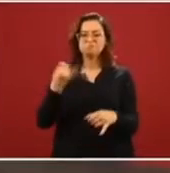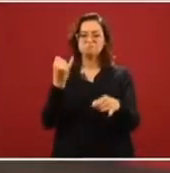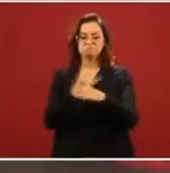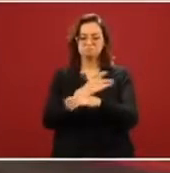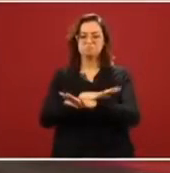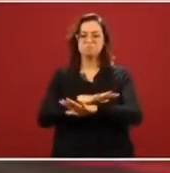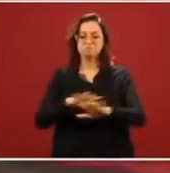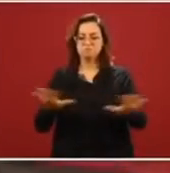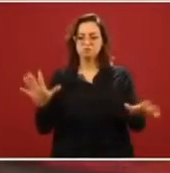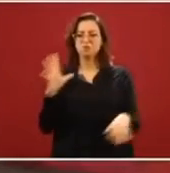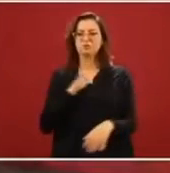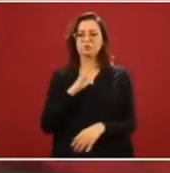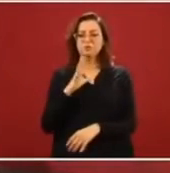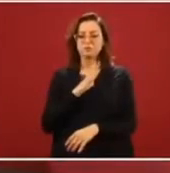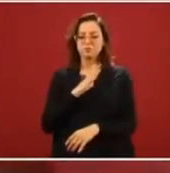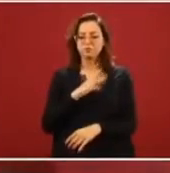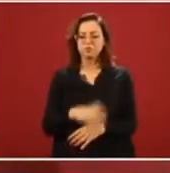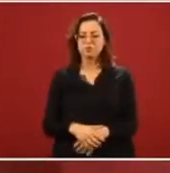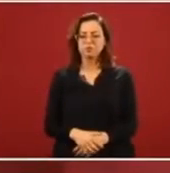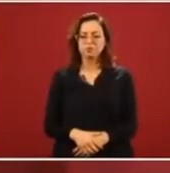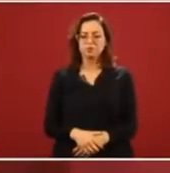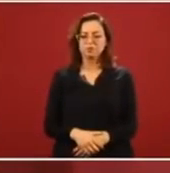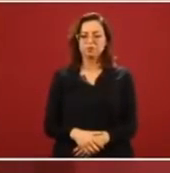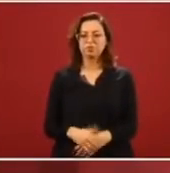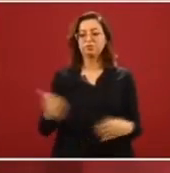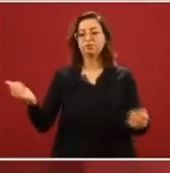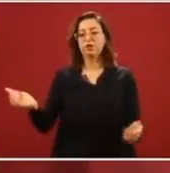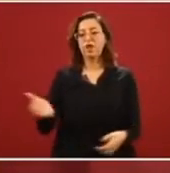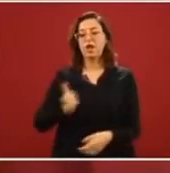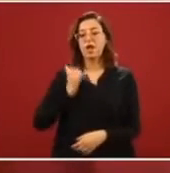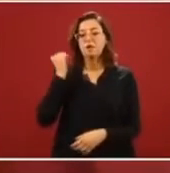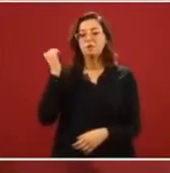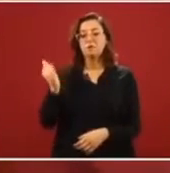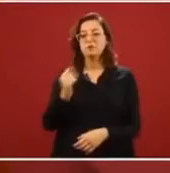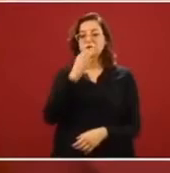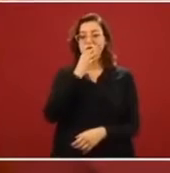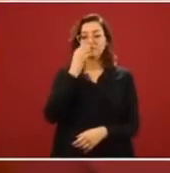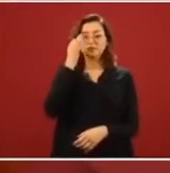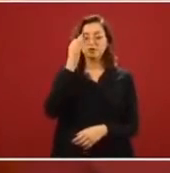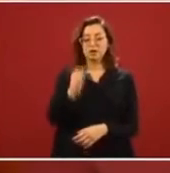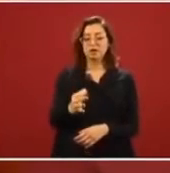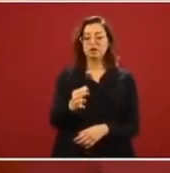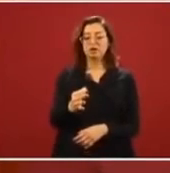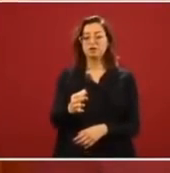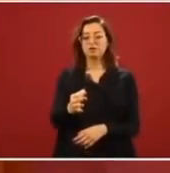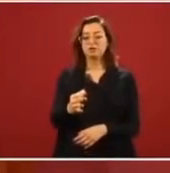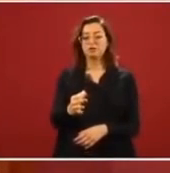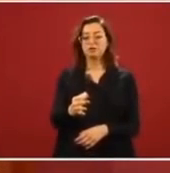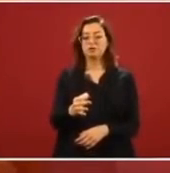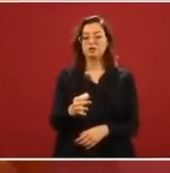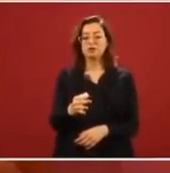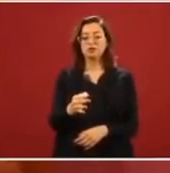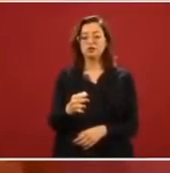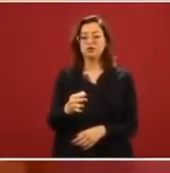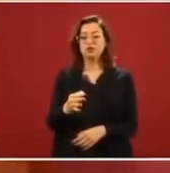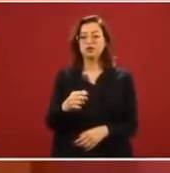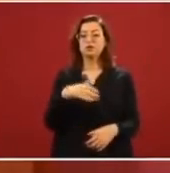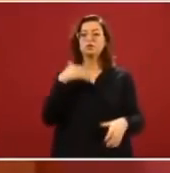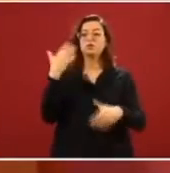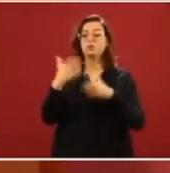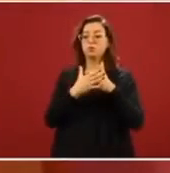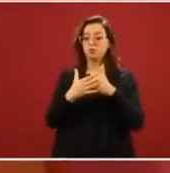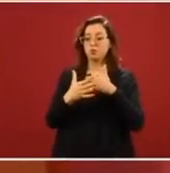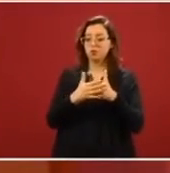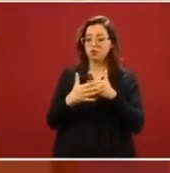informando. informing. Aprovecho para And I'm comentarles going to take advantage que to comment voy a ir el fin